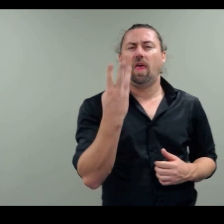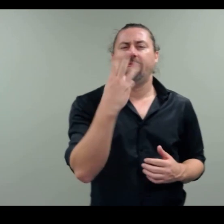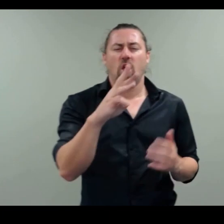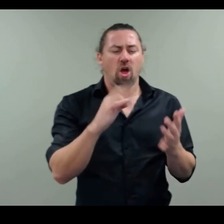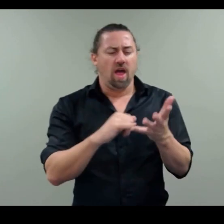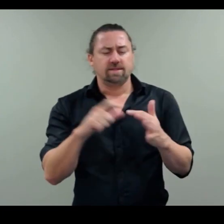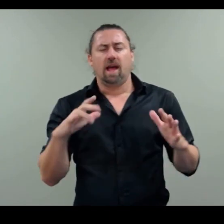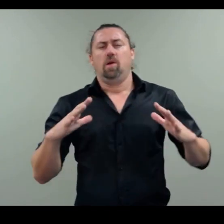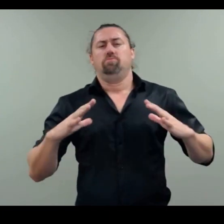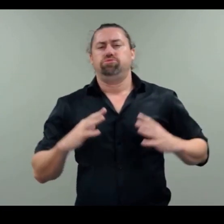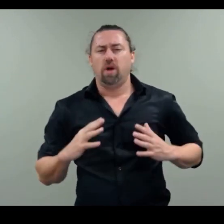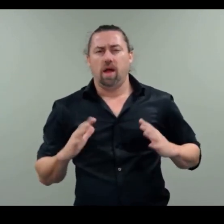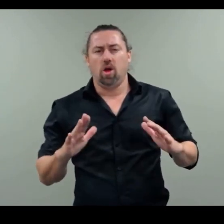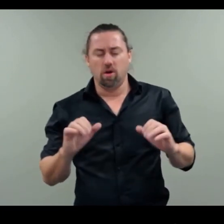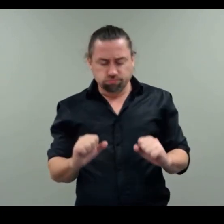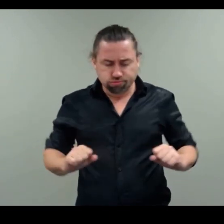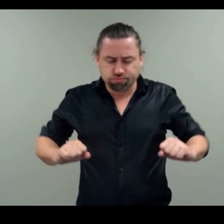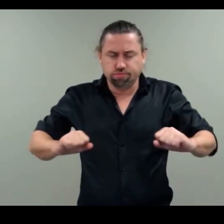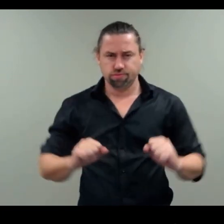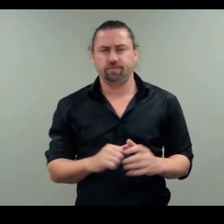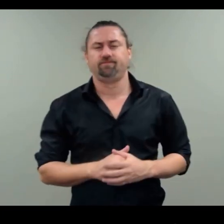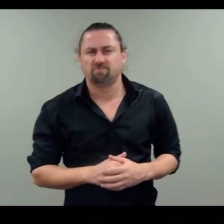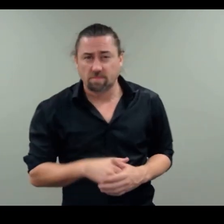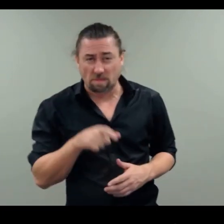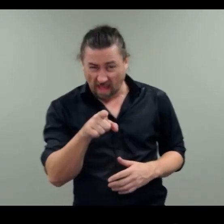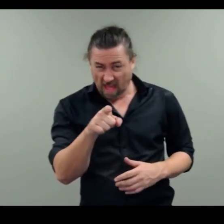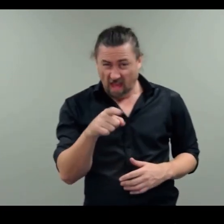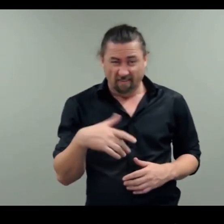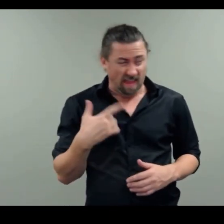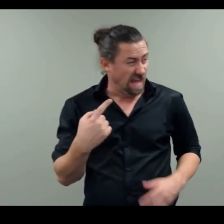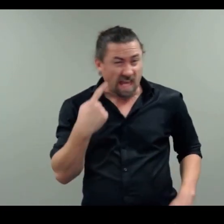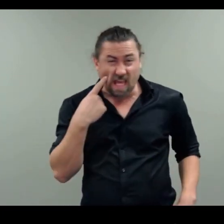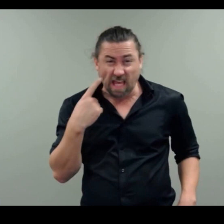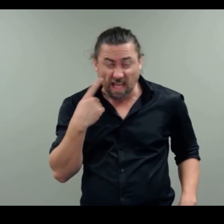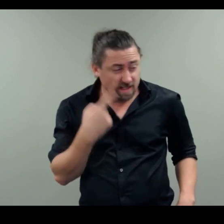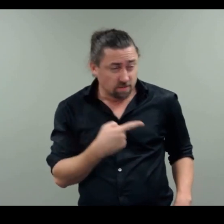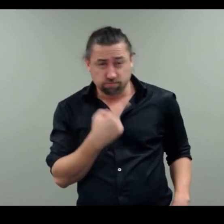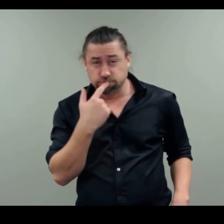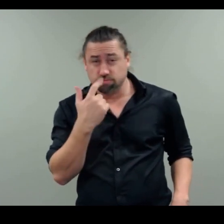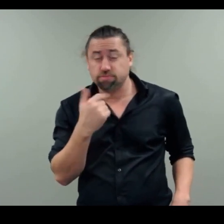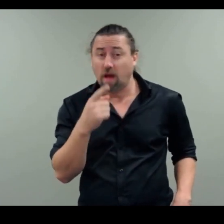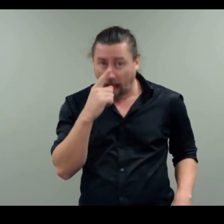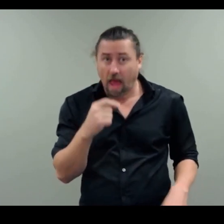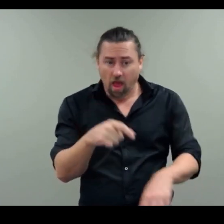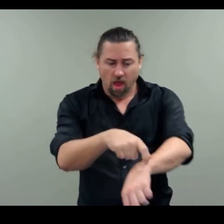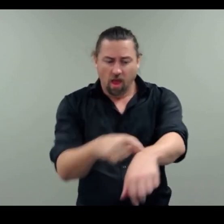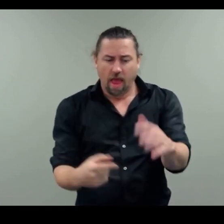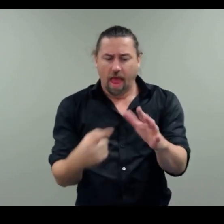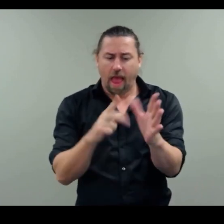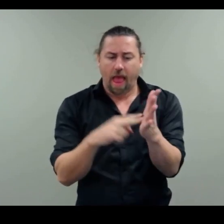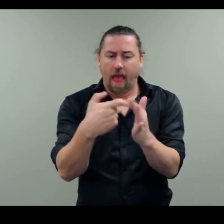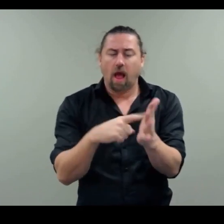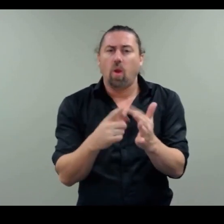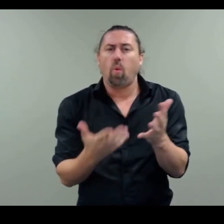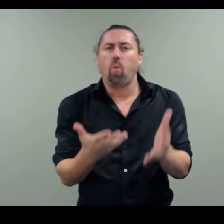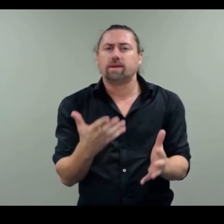Let's have 30 seconds of rest. Remember, if you're finding this exercise too easy, you can grab some ankle weights to